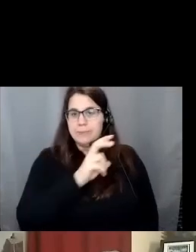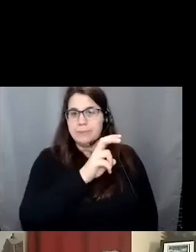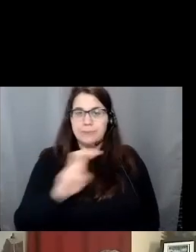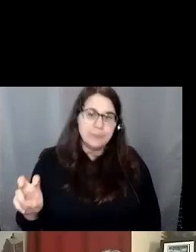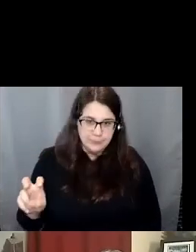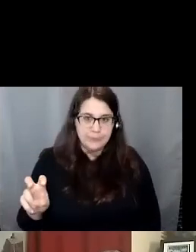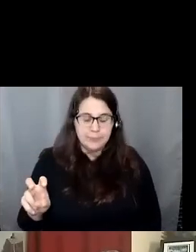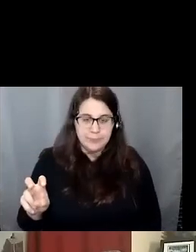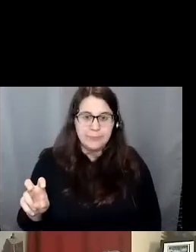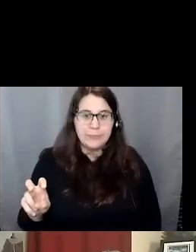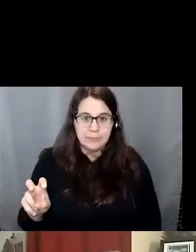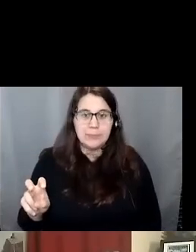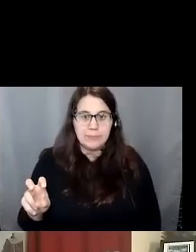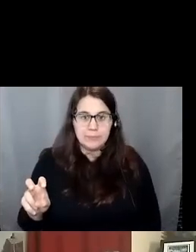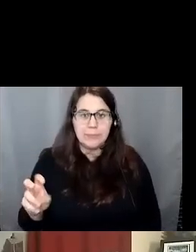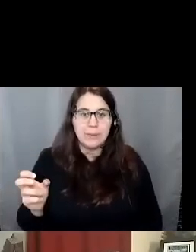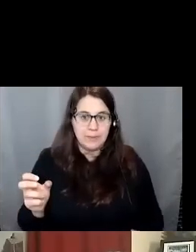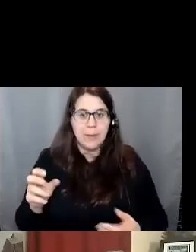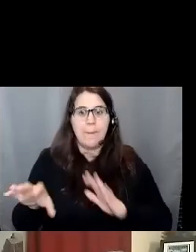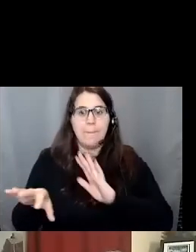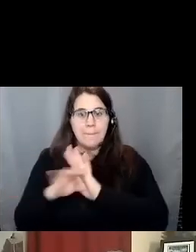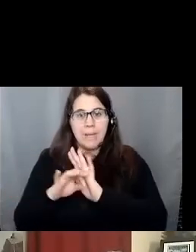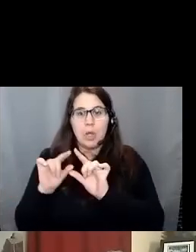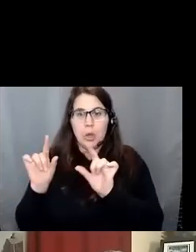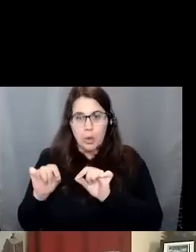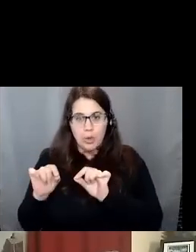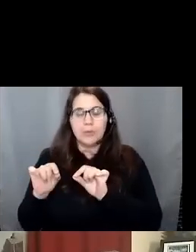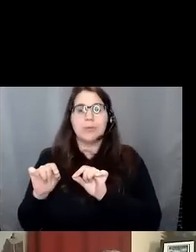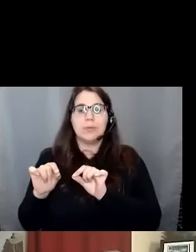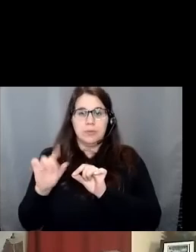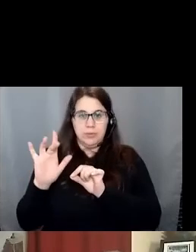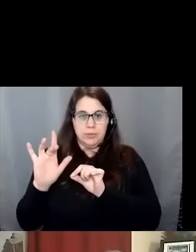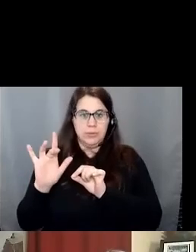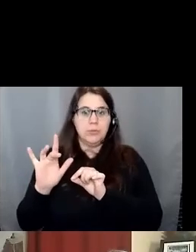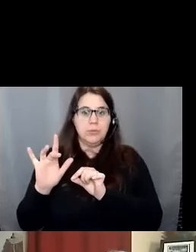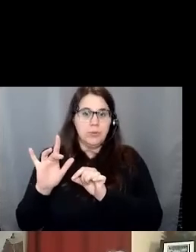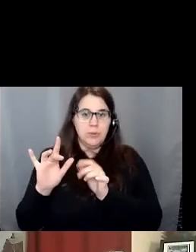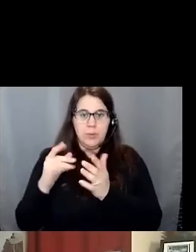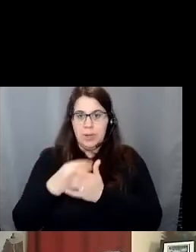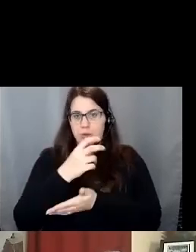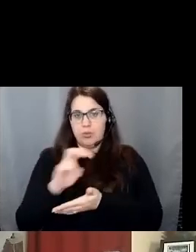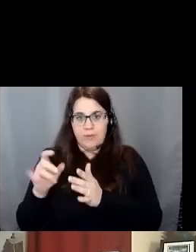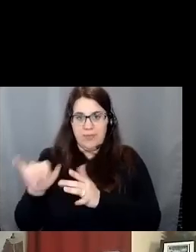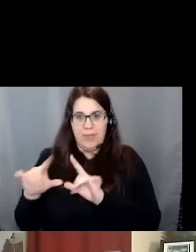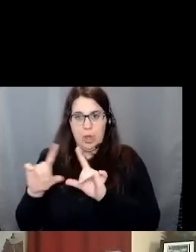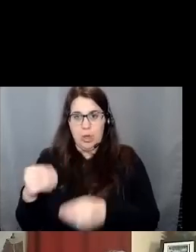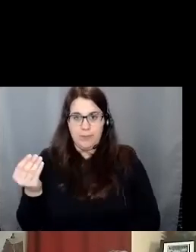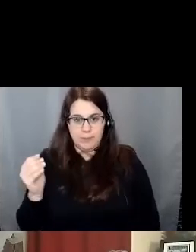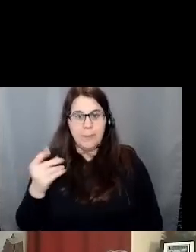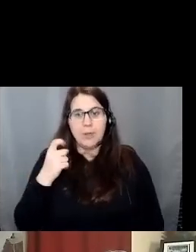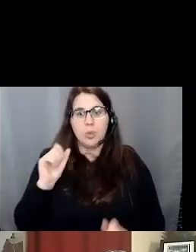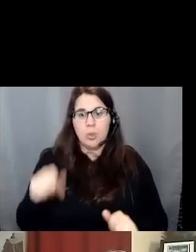withdrawal page, where you can select the card and the drop down in the withdrawal page to transfer money to that card, because it is